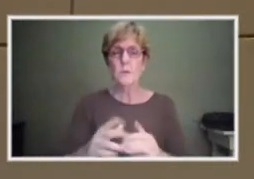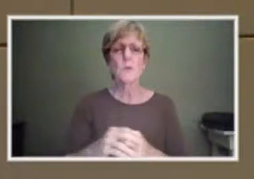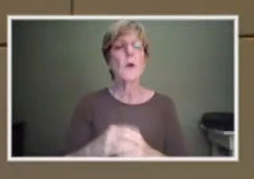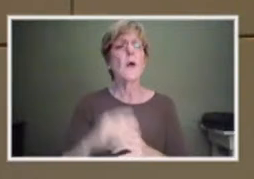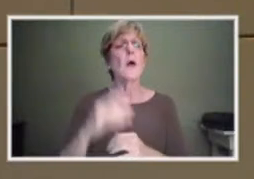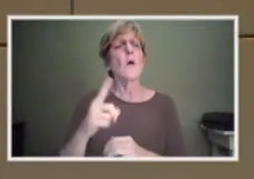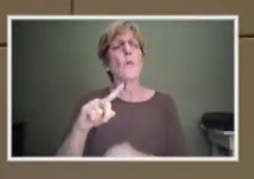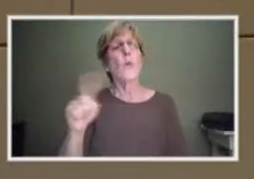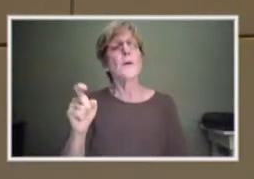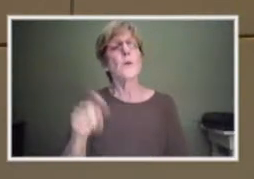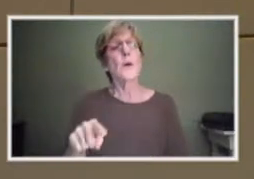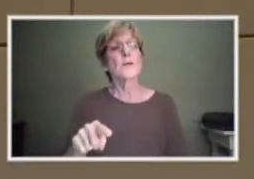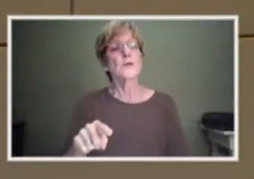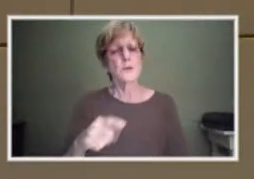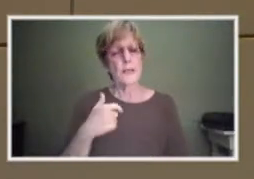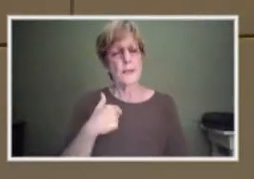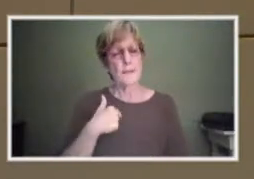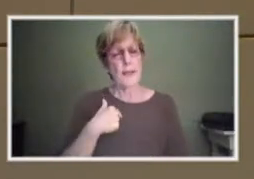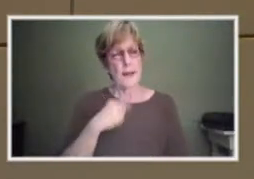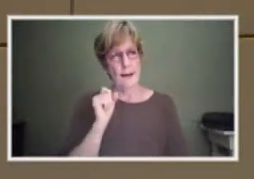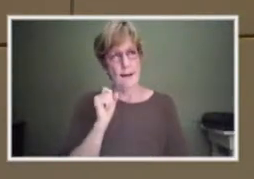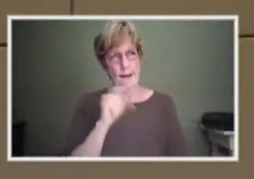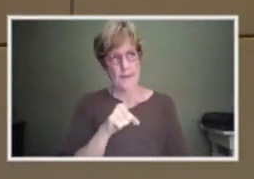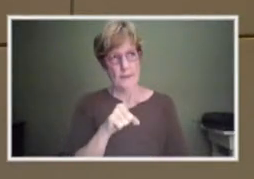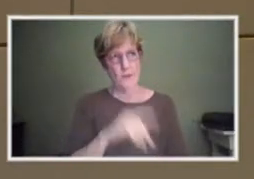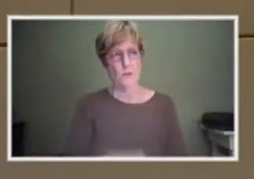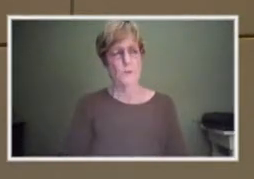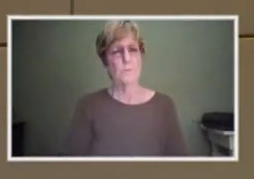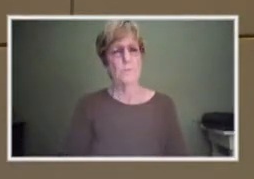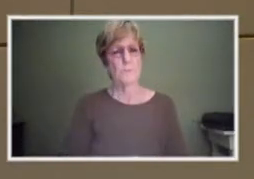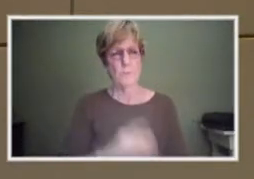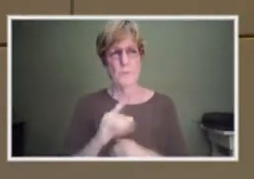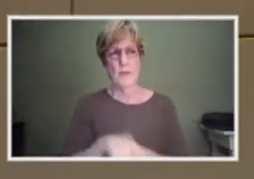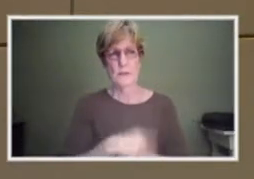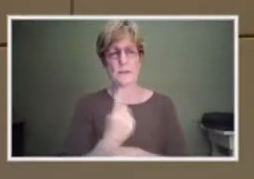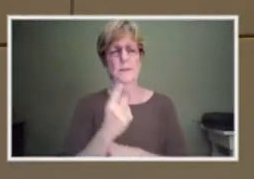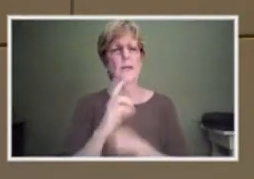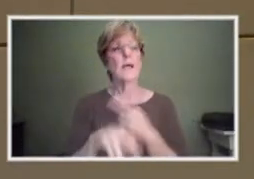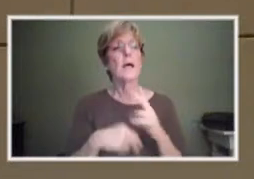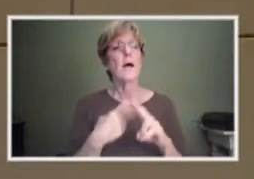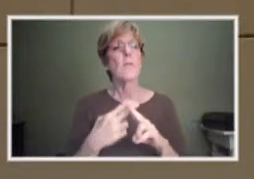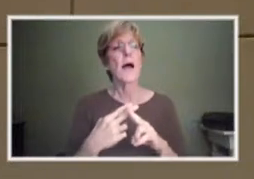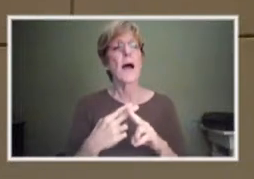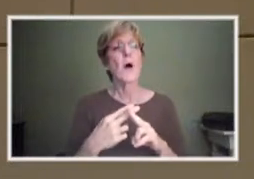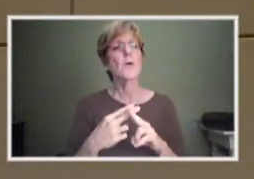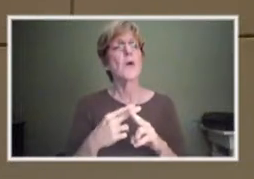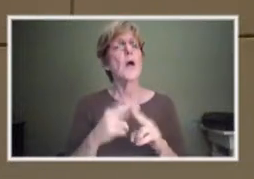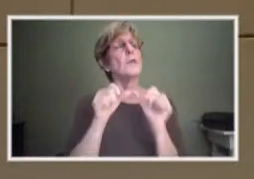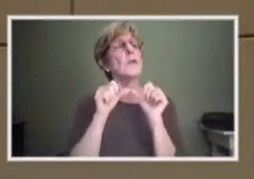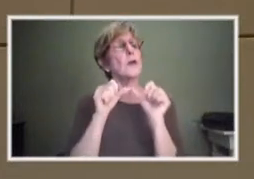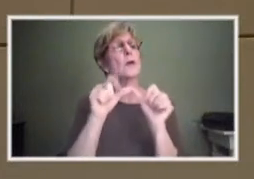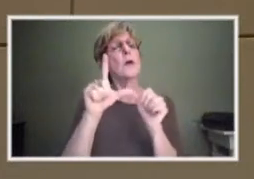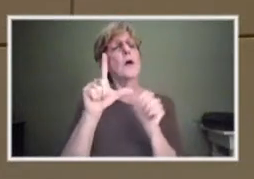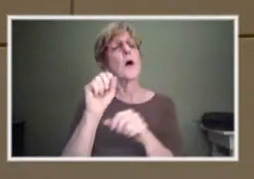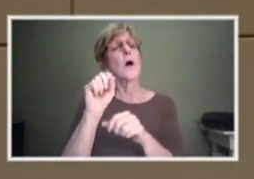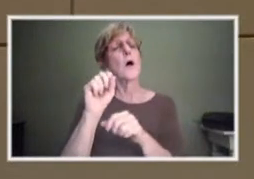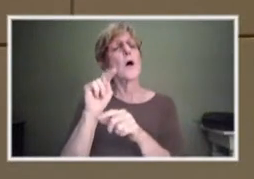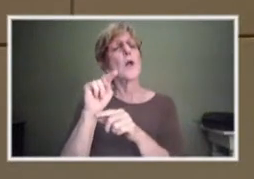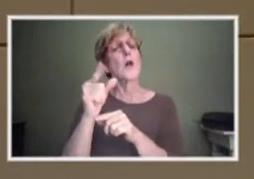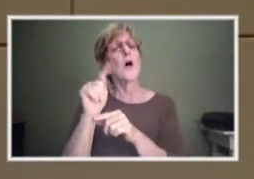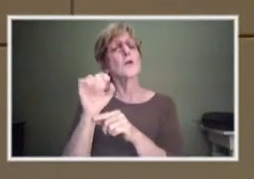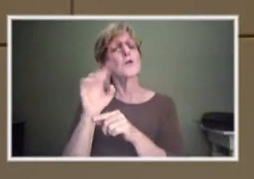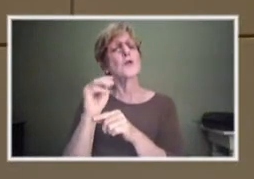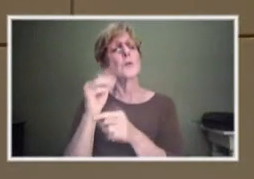questions that I presented to you earlier today was in regards to long-term. Part of this request